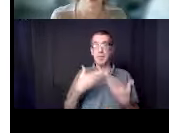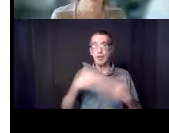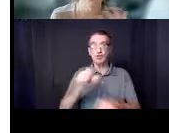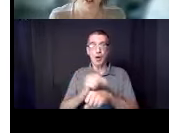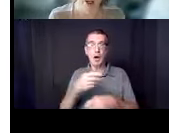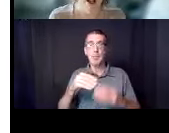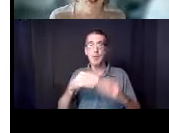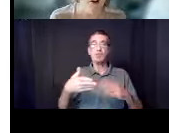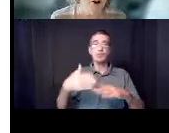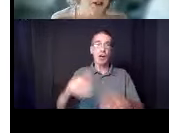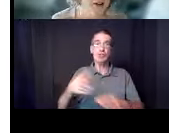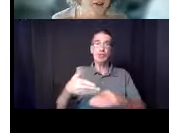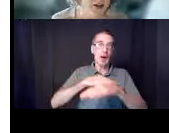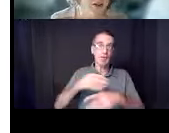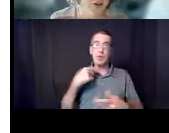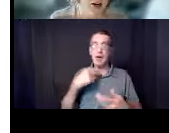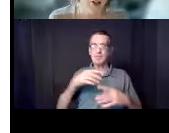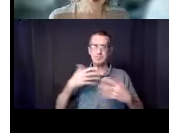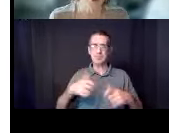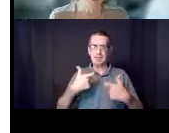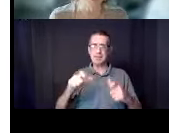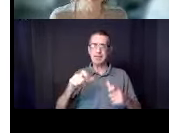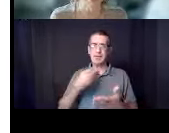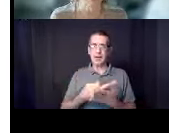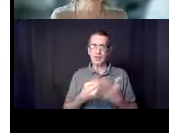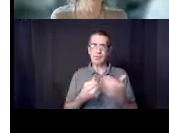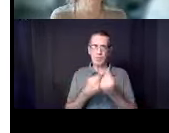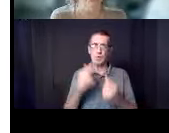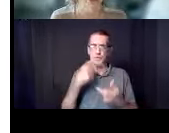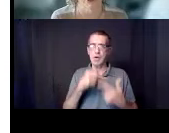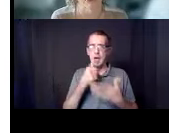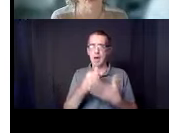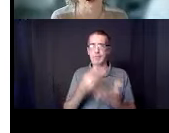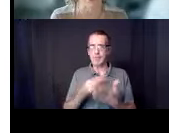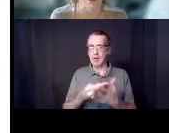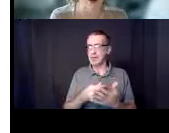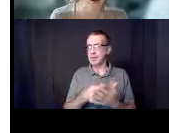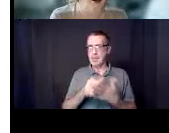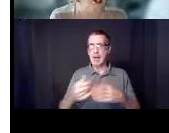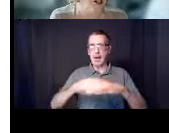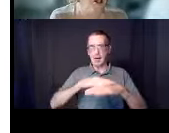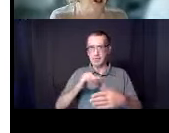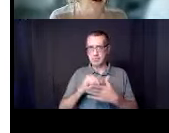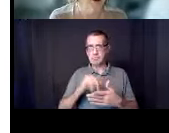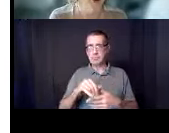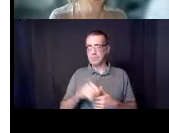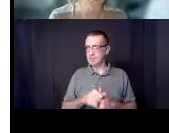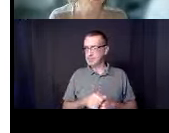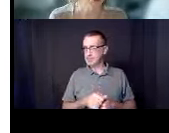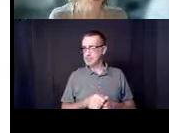lost their coverage. There are significant financial supports to helping them get money coverage through the healthcare exchange.